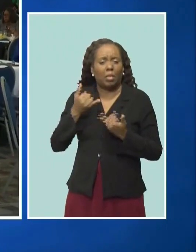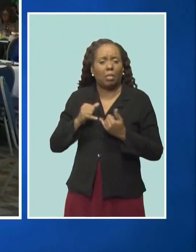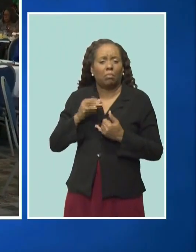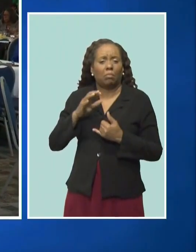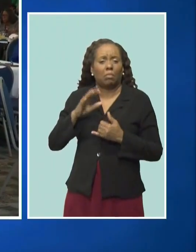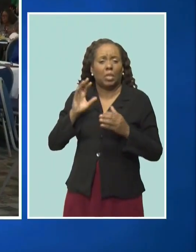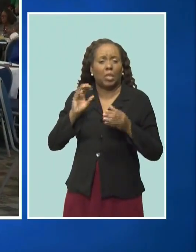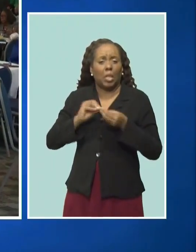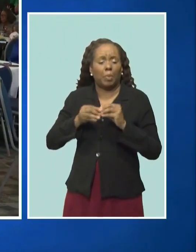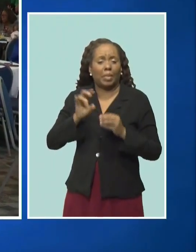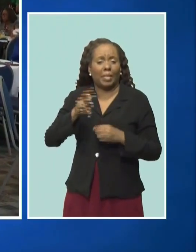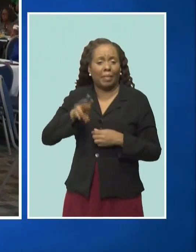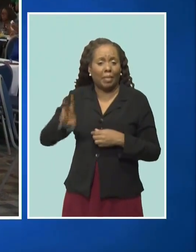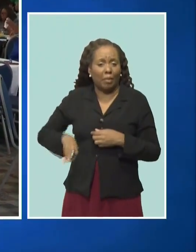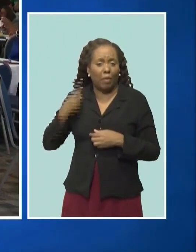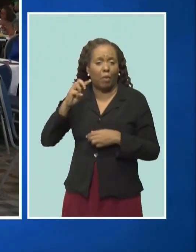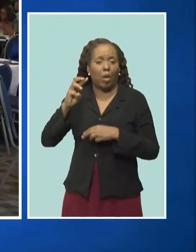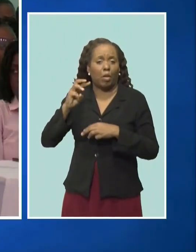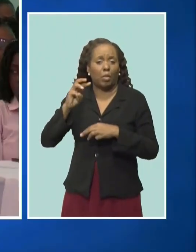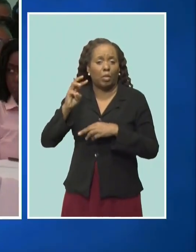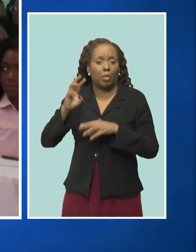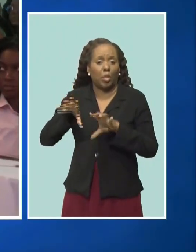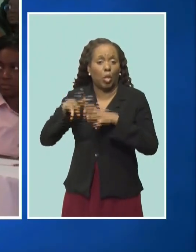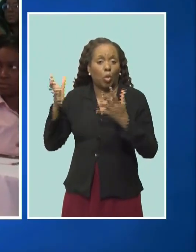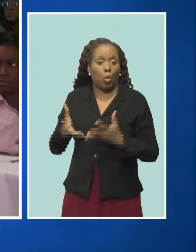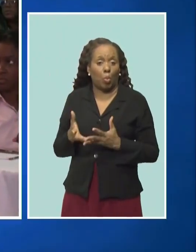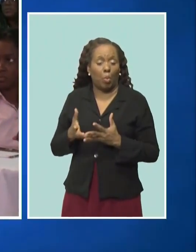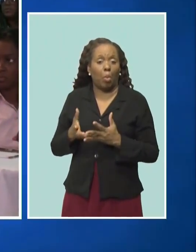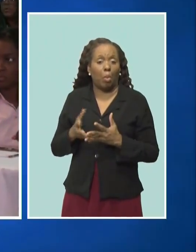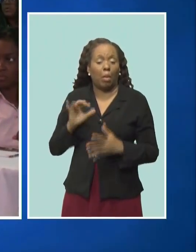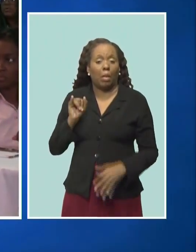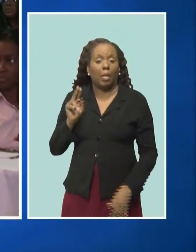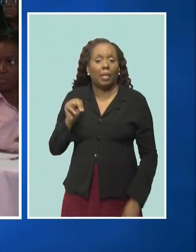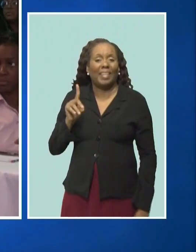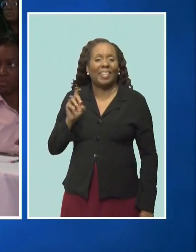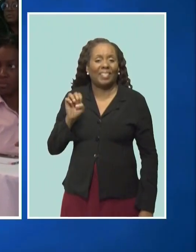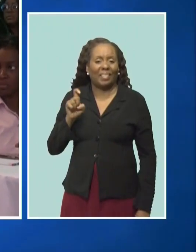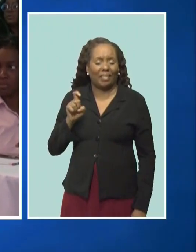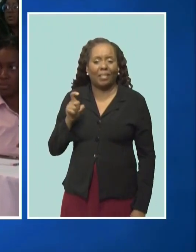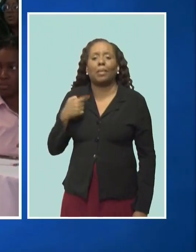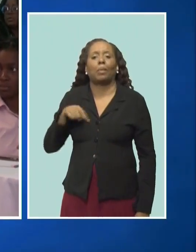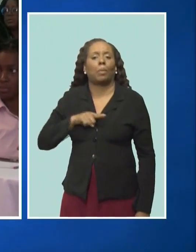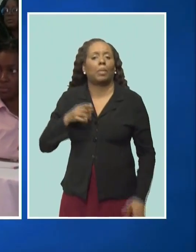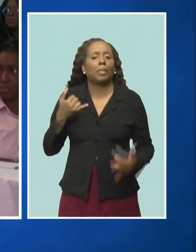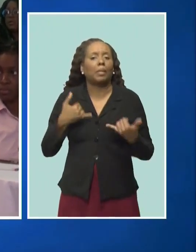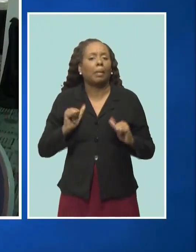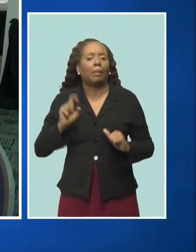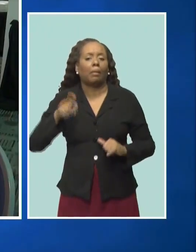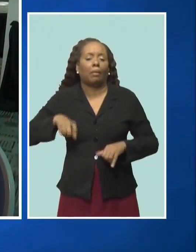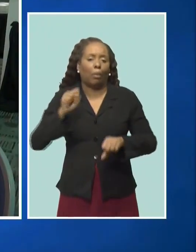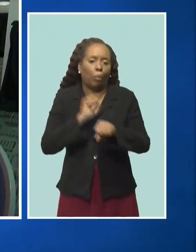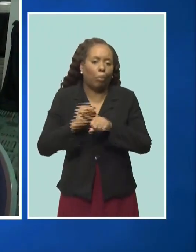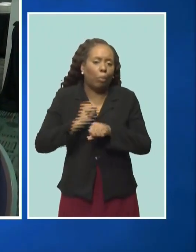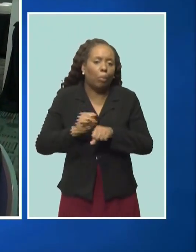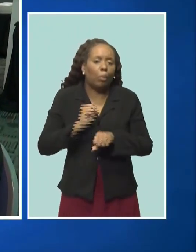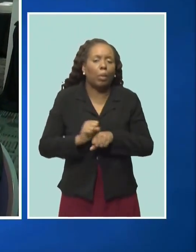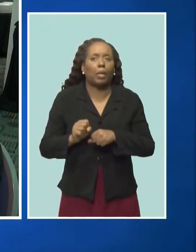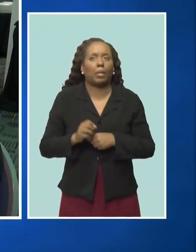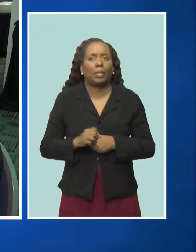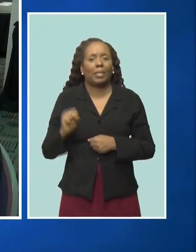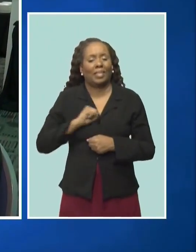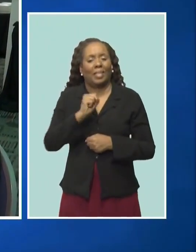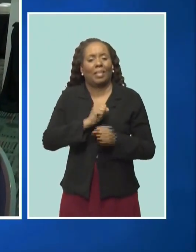Innovation Index, it was not time to rest on our laurels. He was speaking at the start of this year's Global Business Week